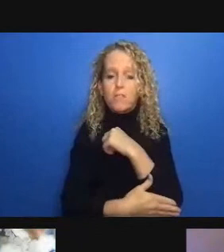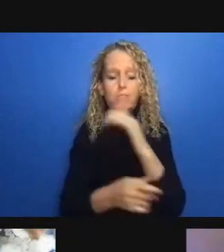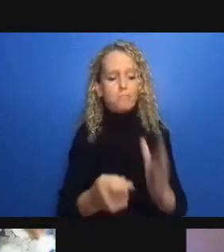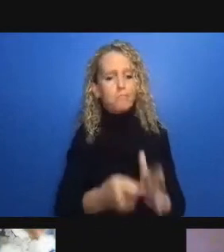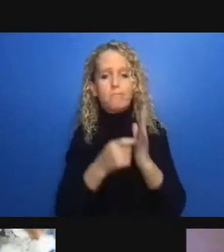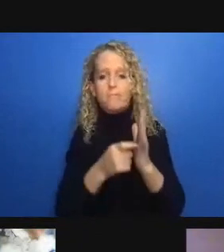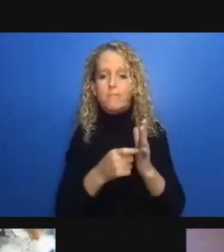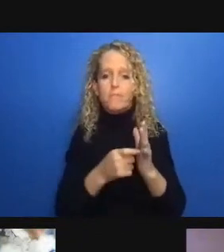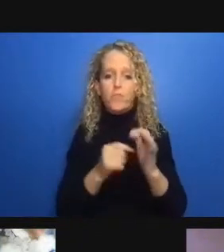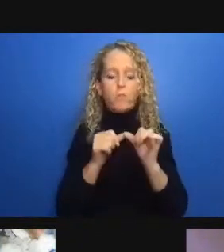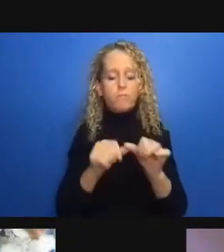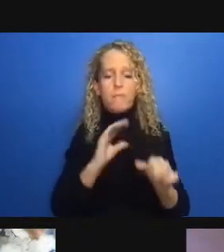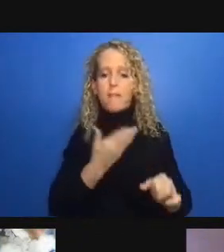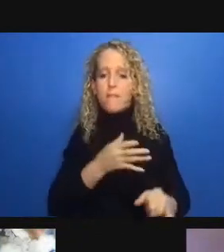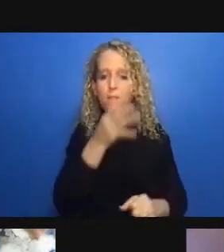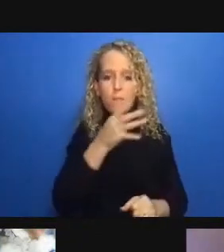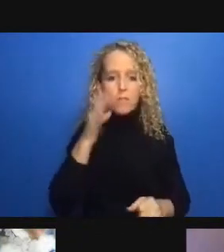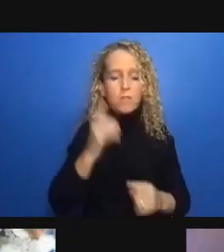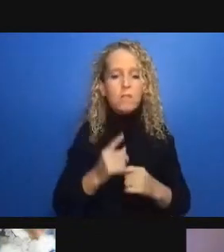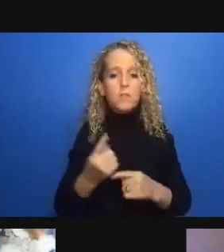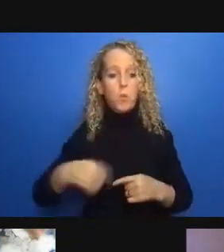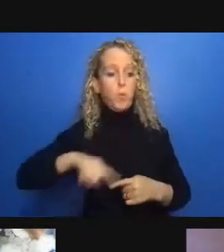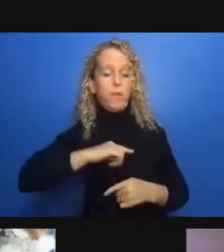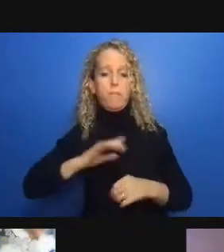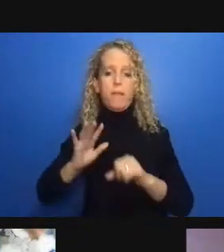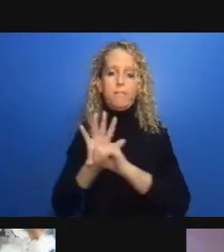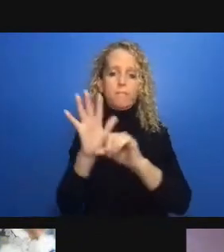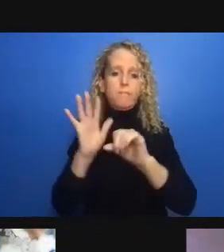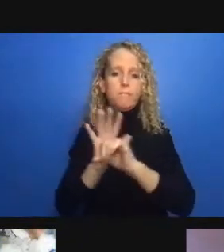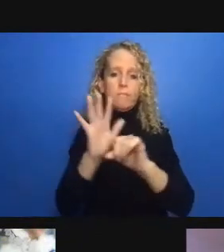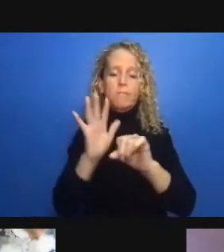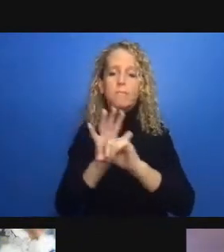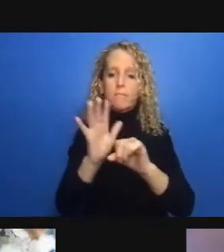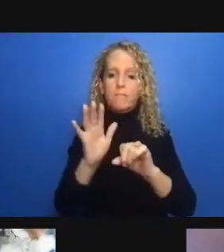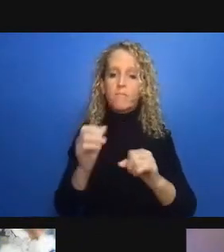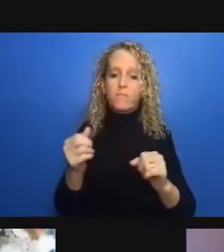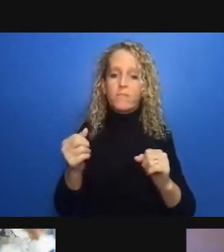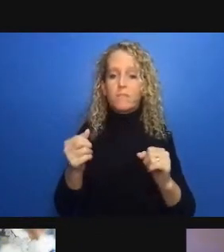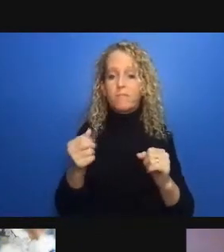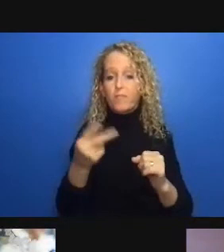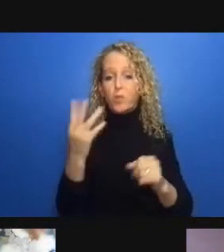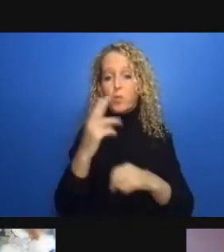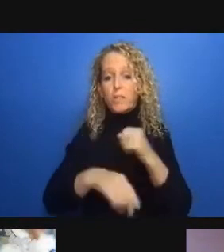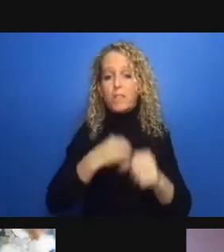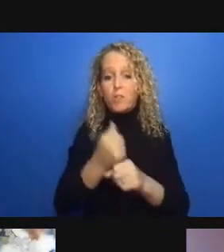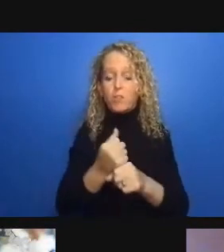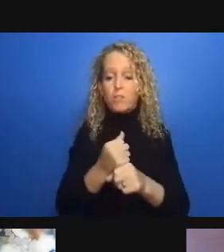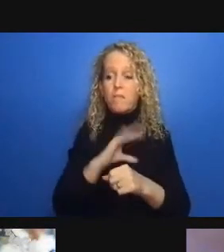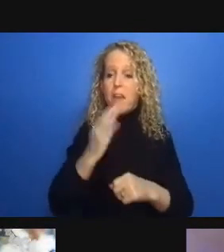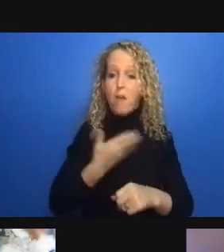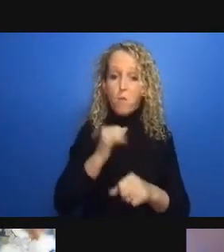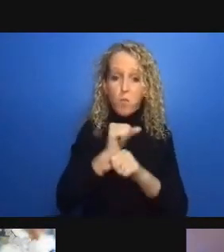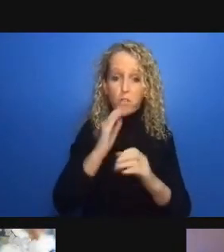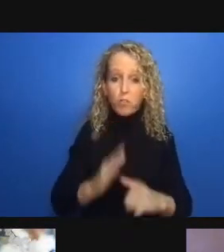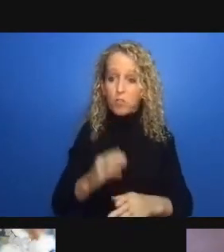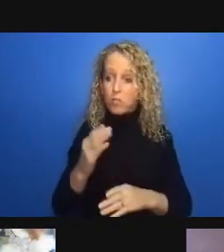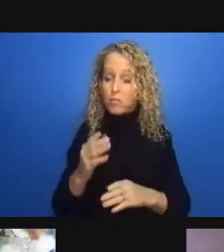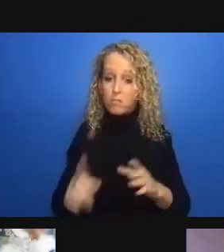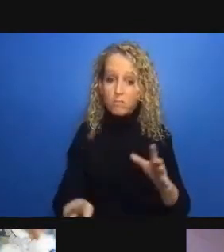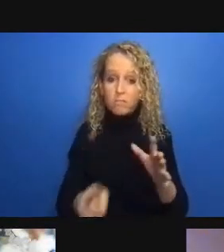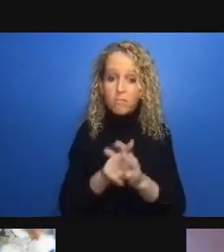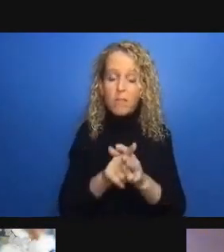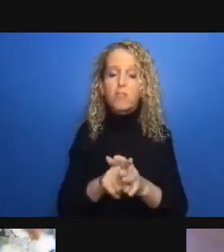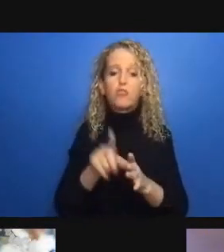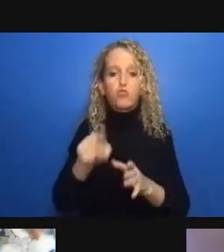have been advocating for a number of years to have our workers, once they arrive here, to be part of the MSI system.